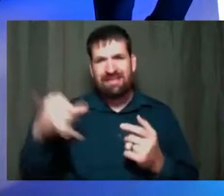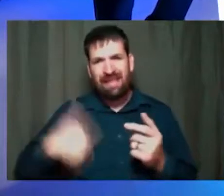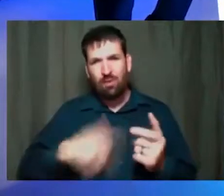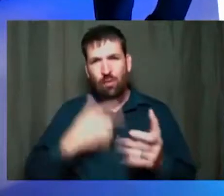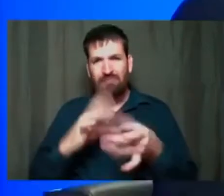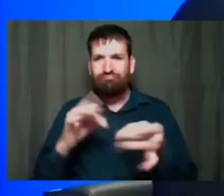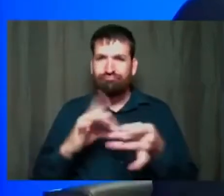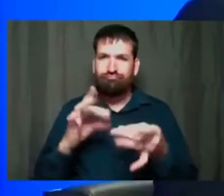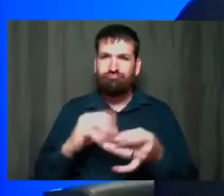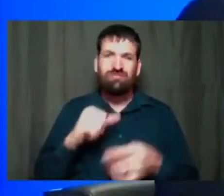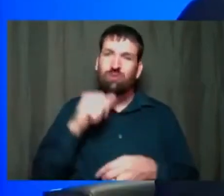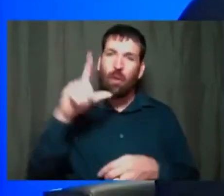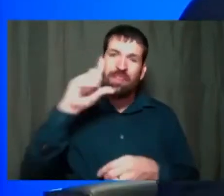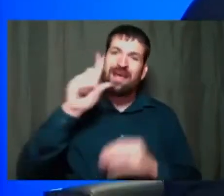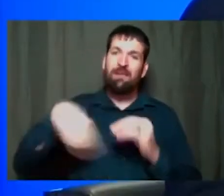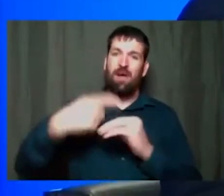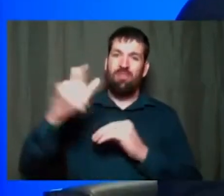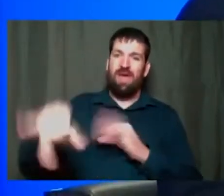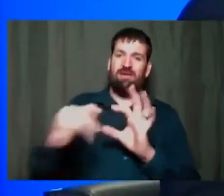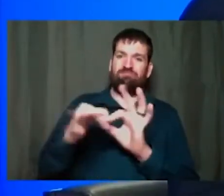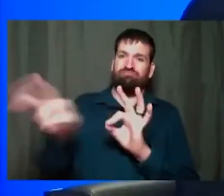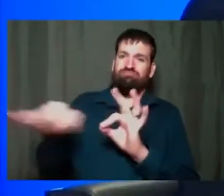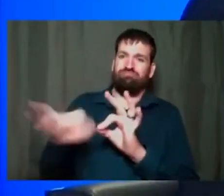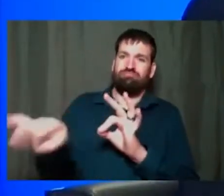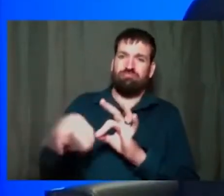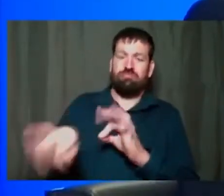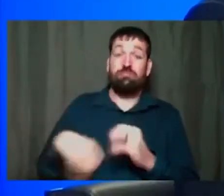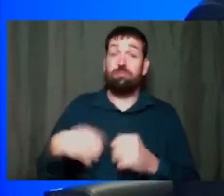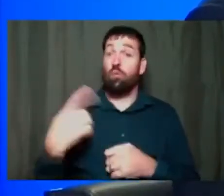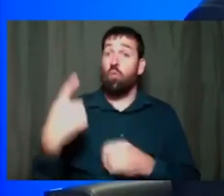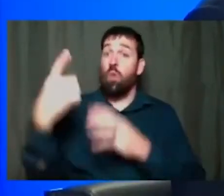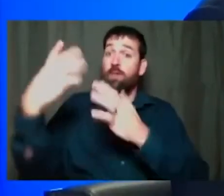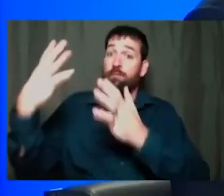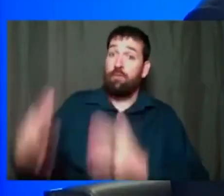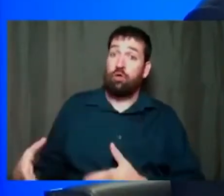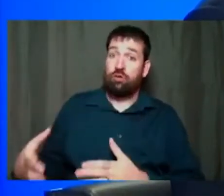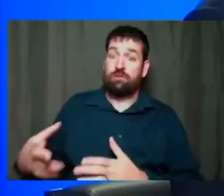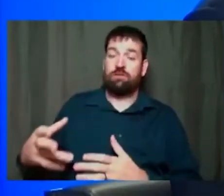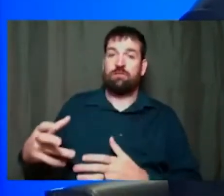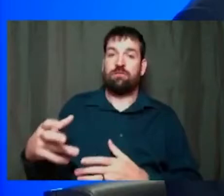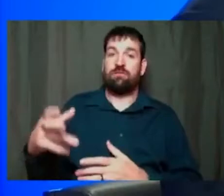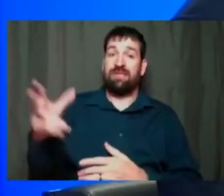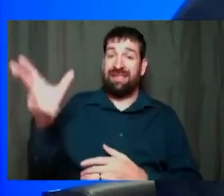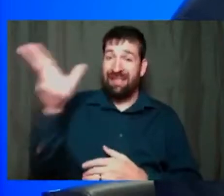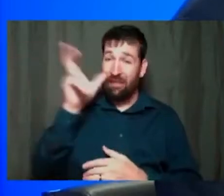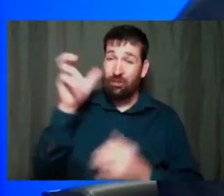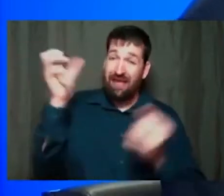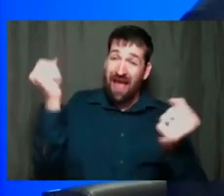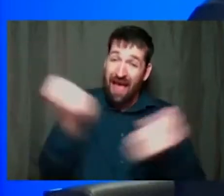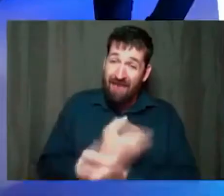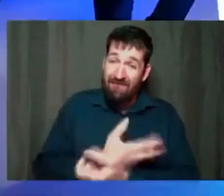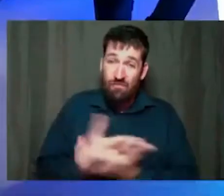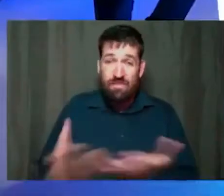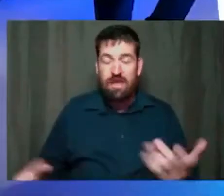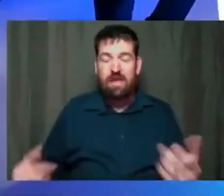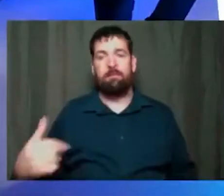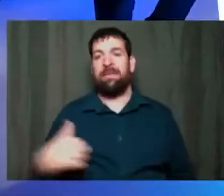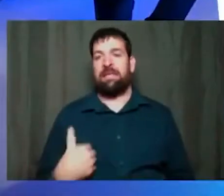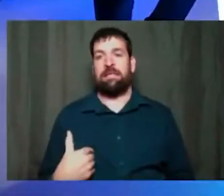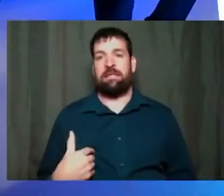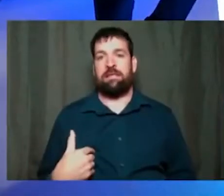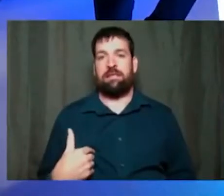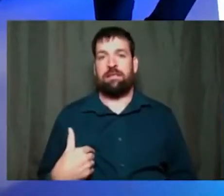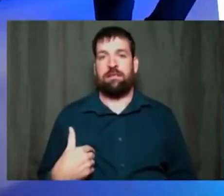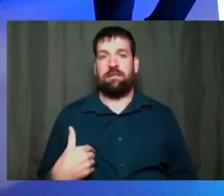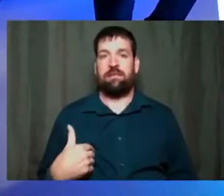the language we use with ourselves. And the one person who hears everything you say in a day is you. Is your head. I